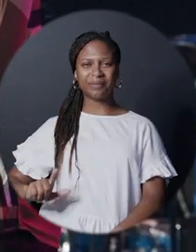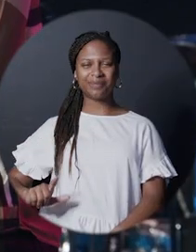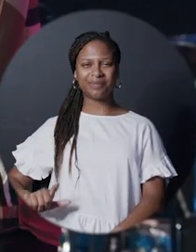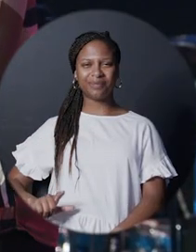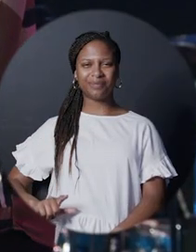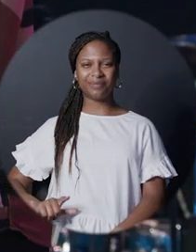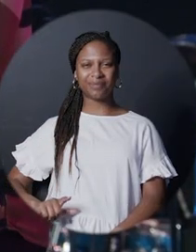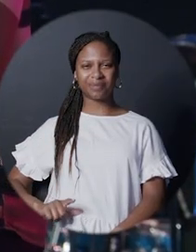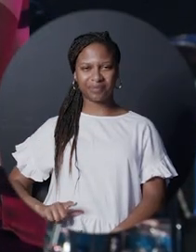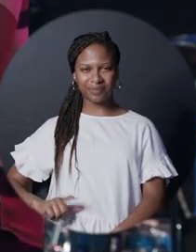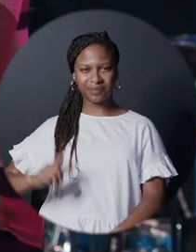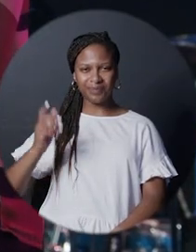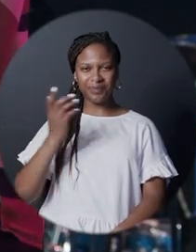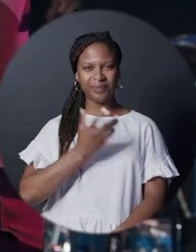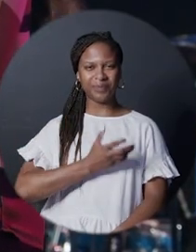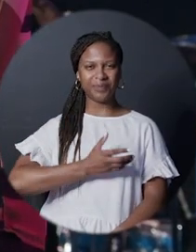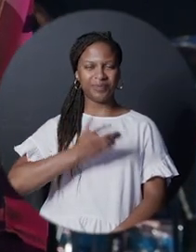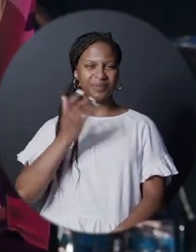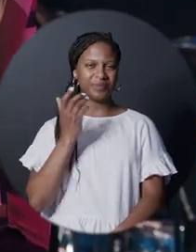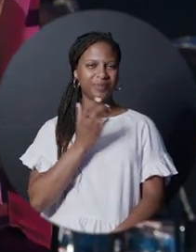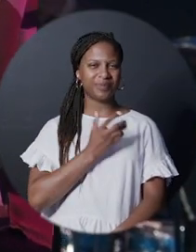you, Lord.